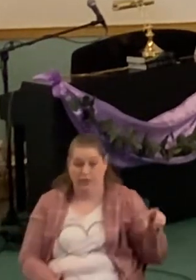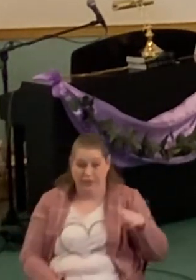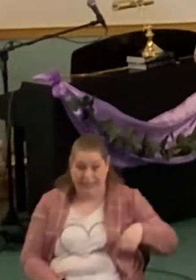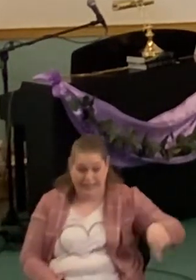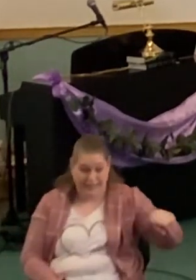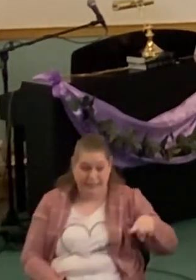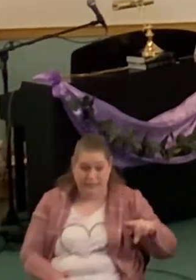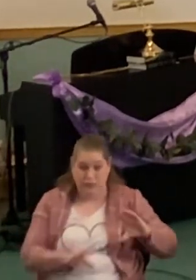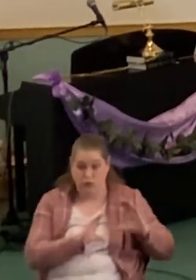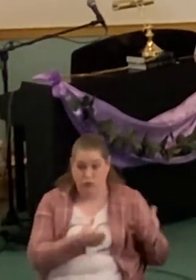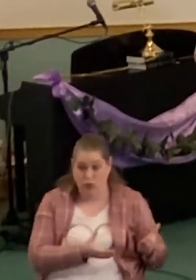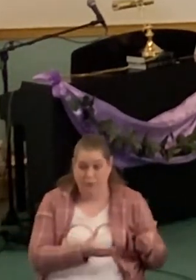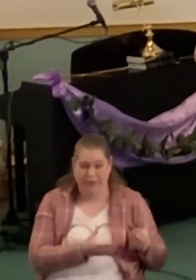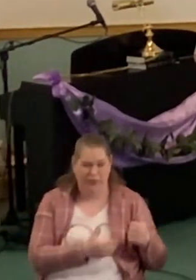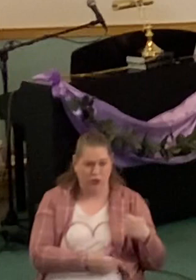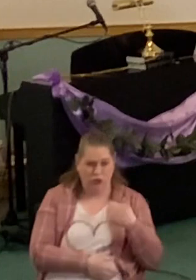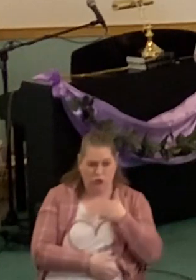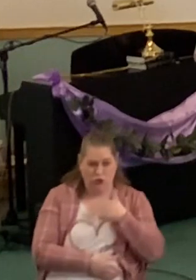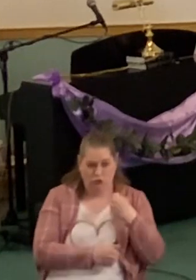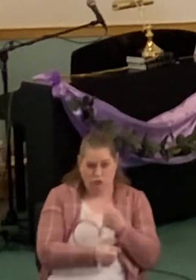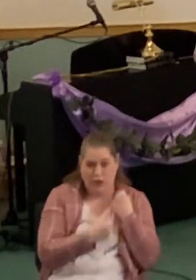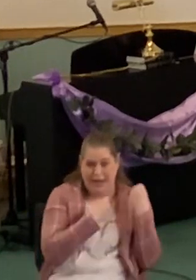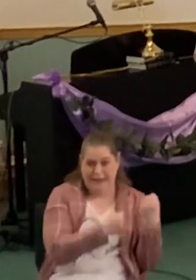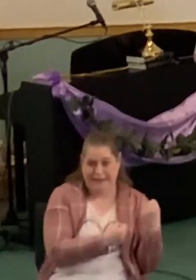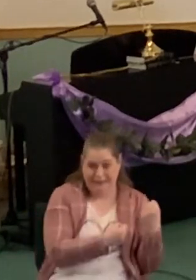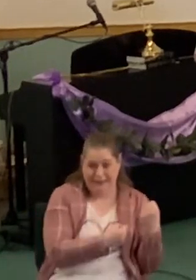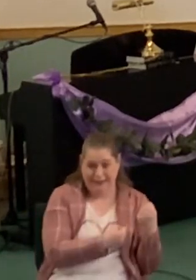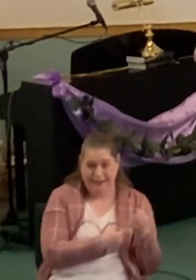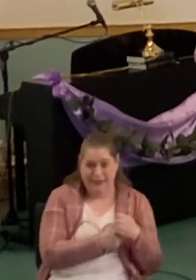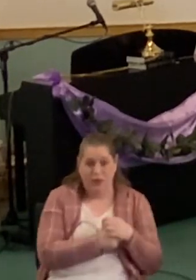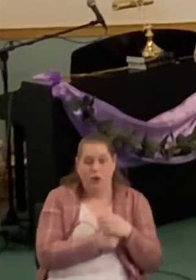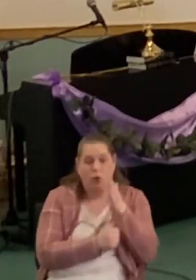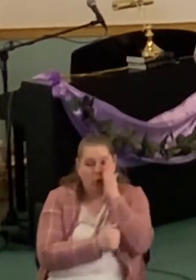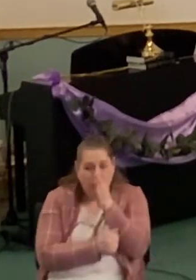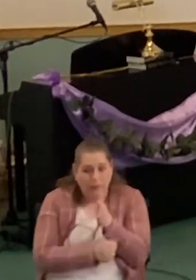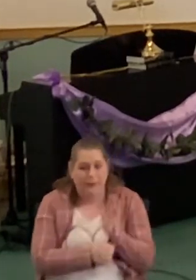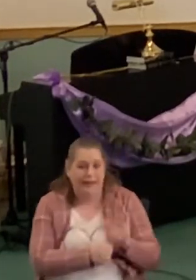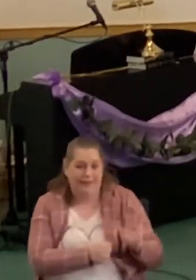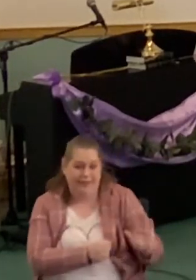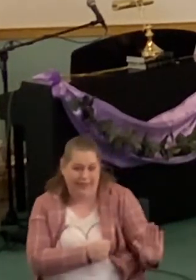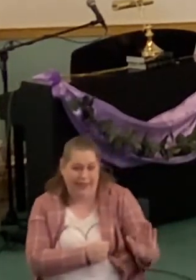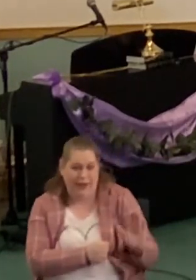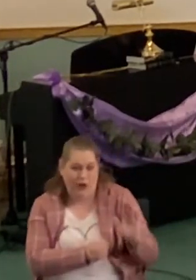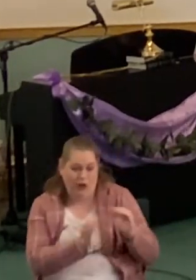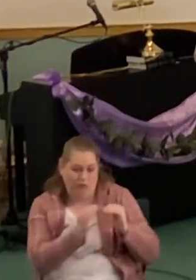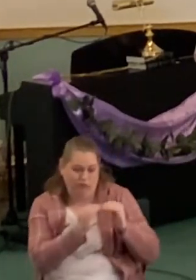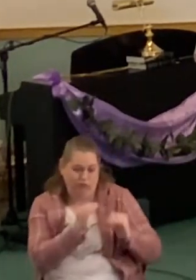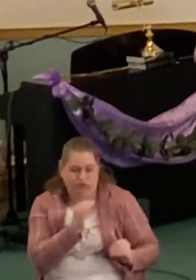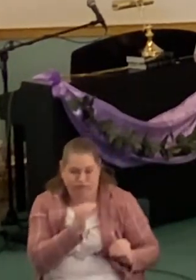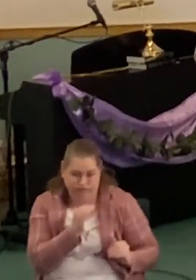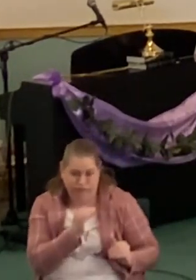Their strength and their self-reliance will be their eventual demise, that God will bring them